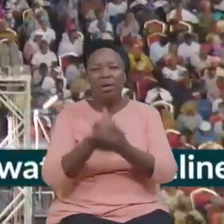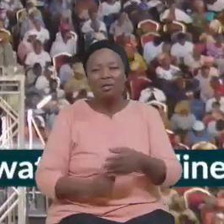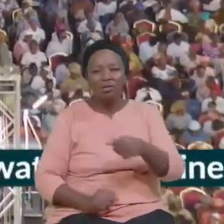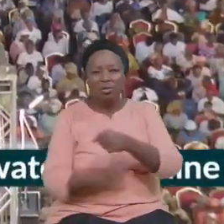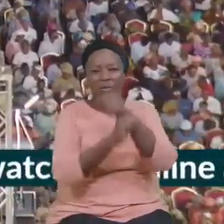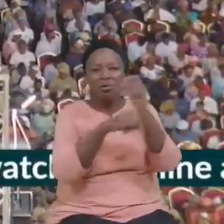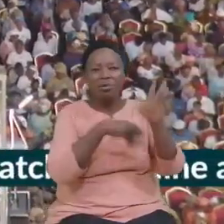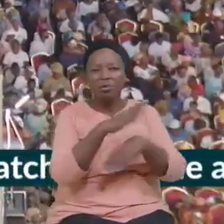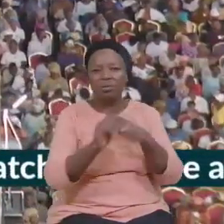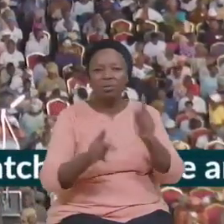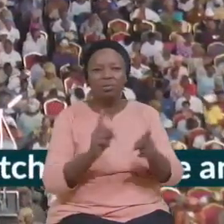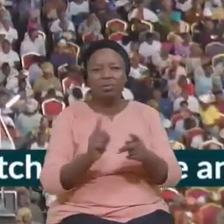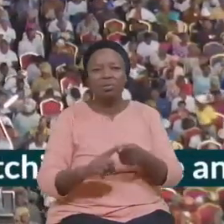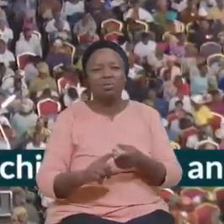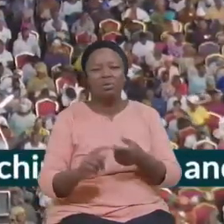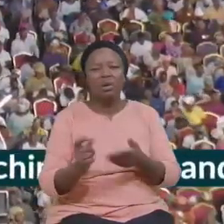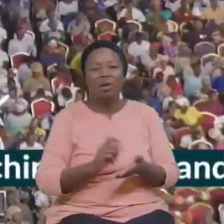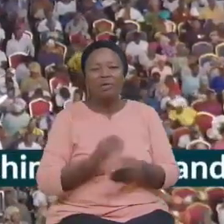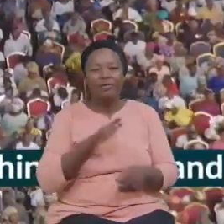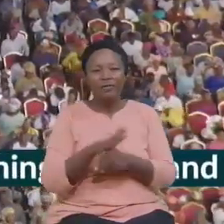forms.